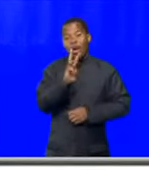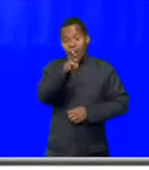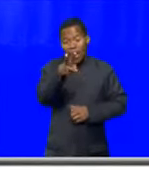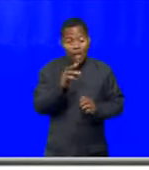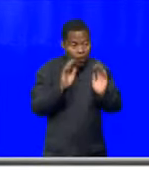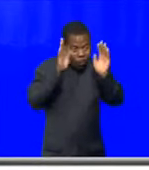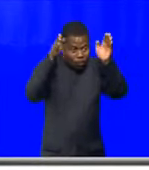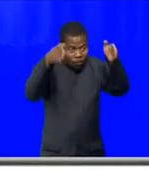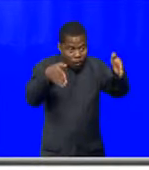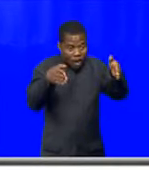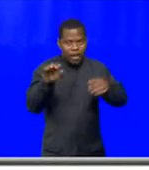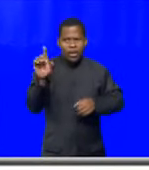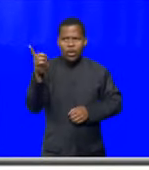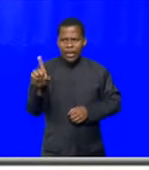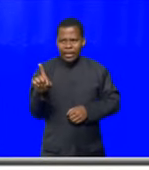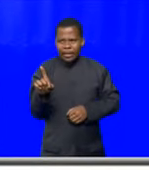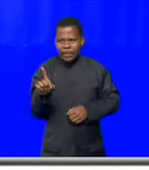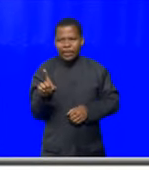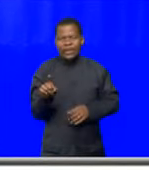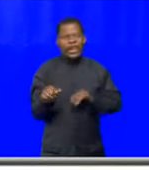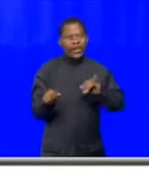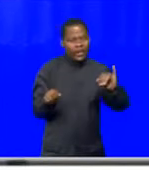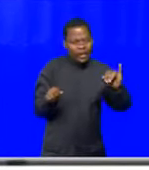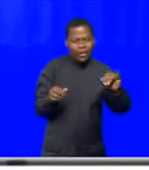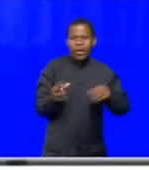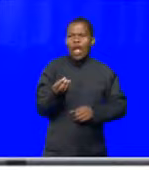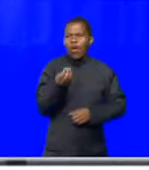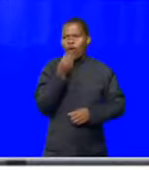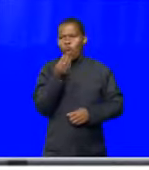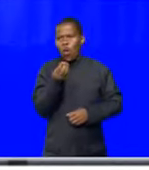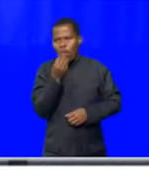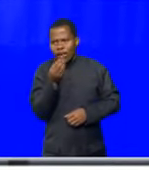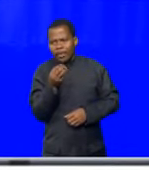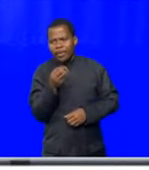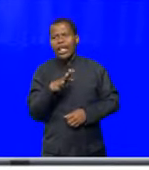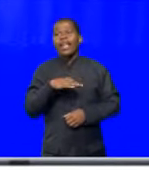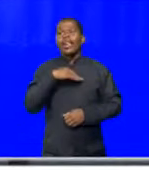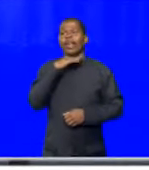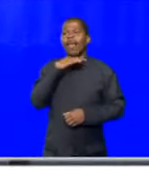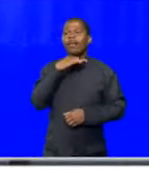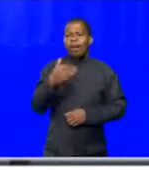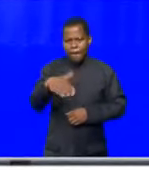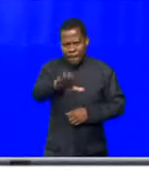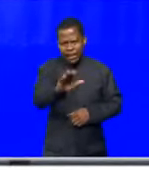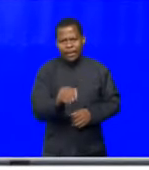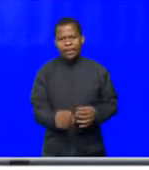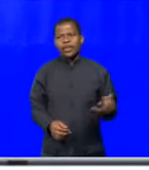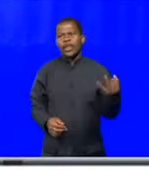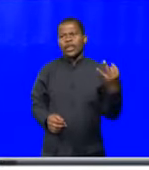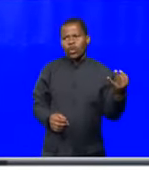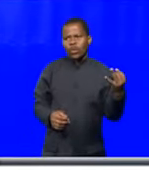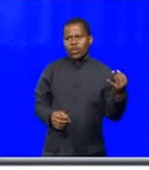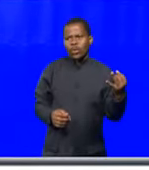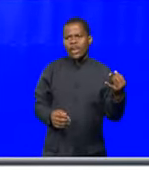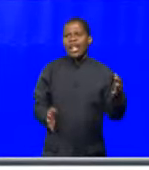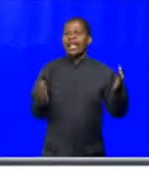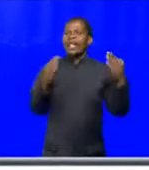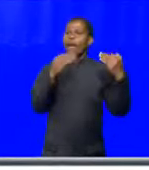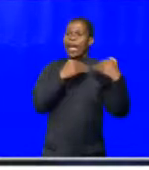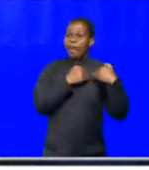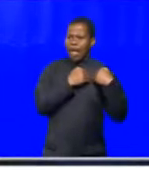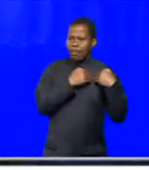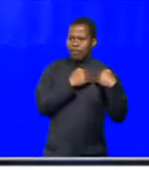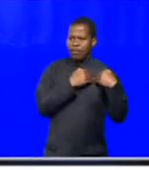tindzaba leqishe tihambelane nalelo sitabe sisuka kuto lethuluma nayo le food